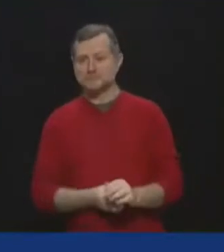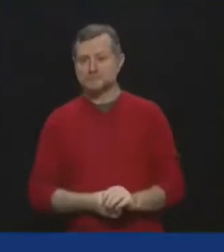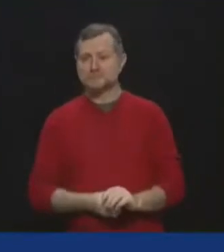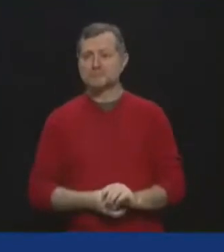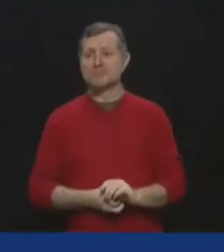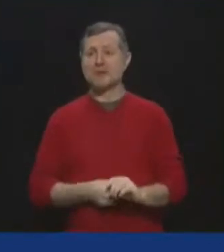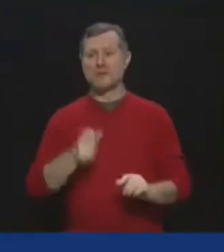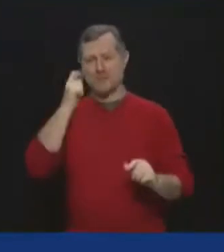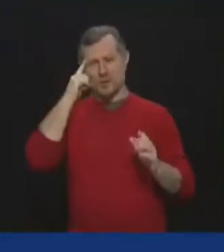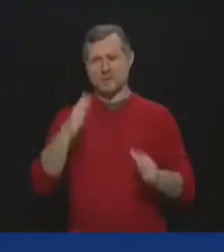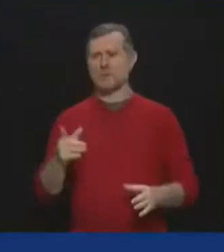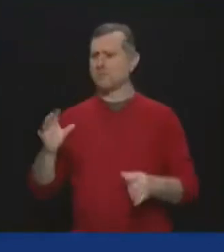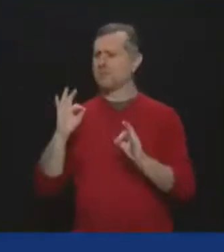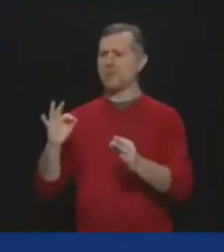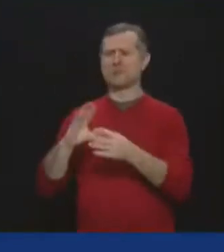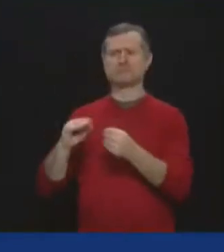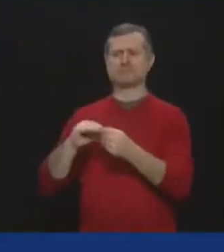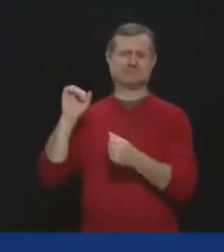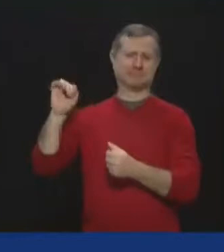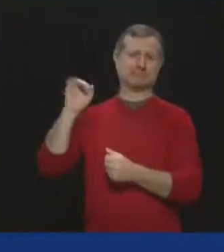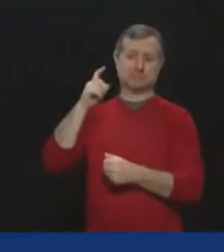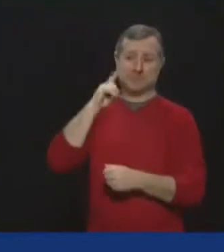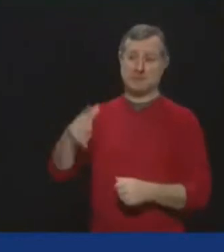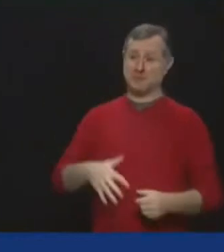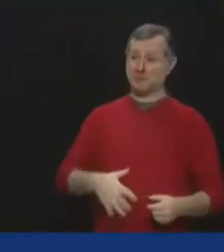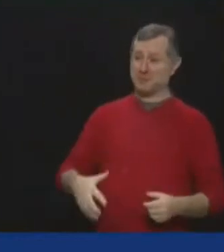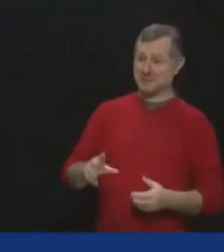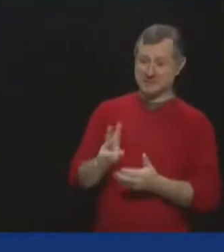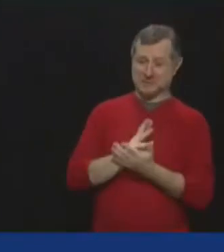perfectly, 6 weeks is very early.